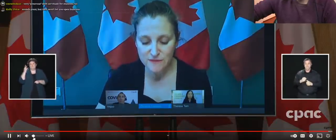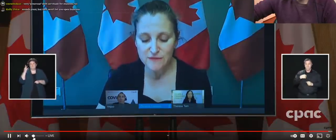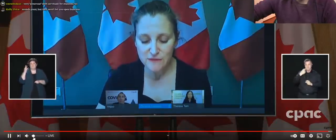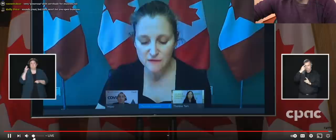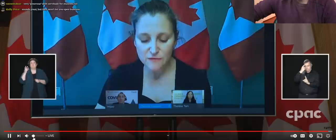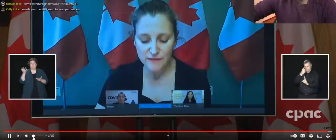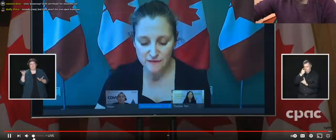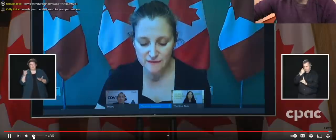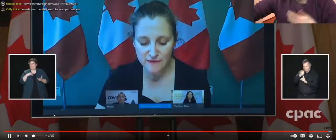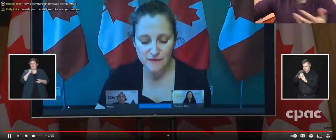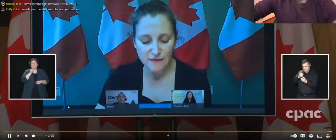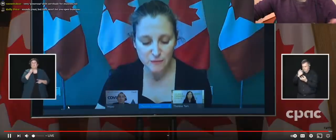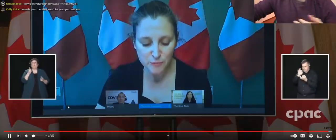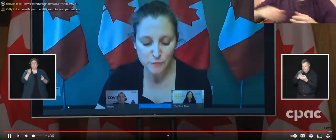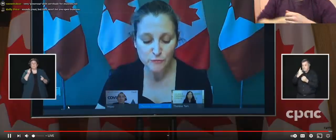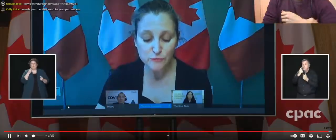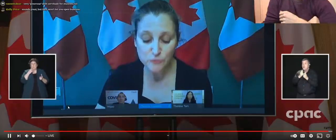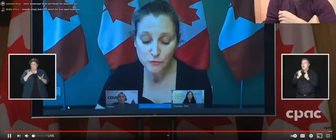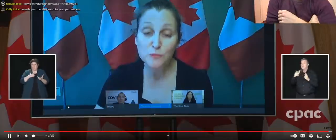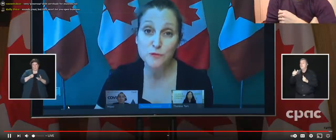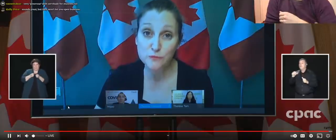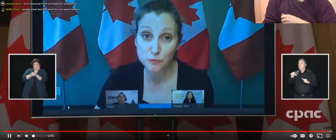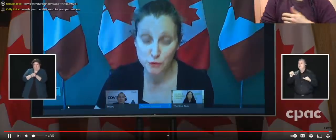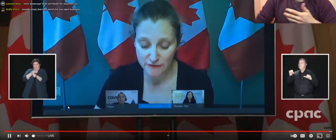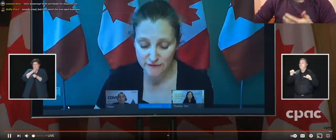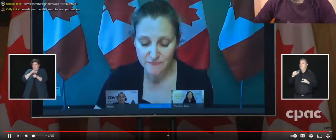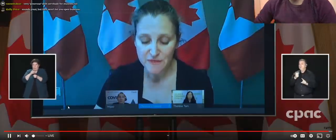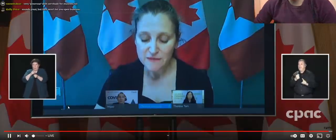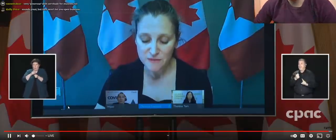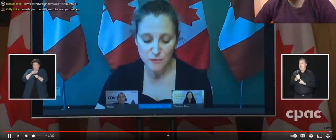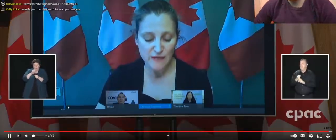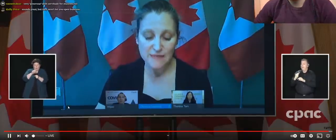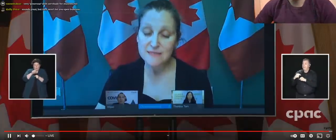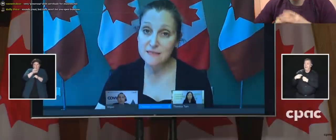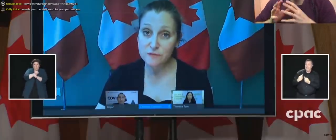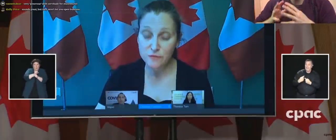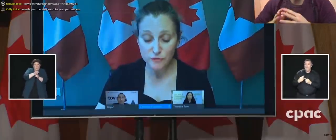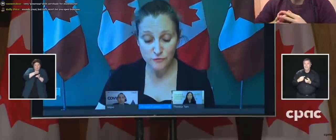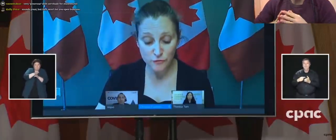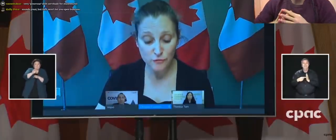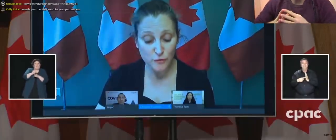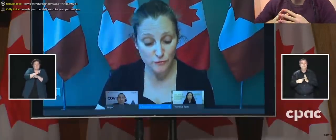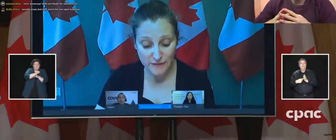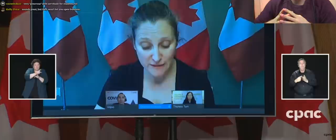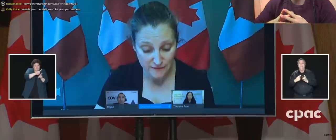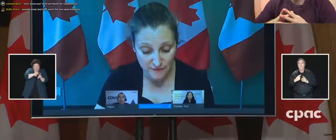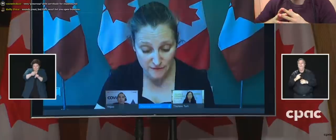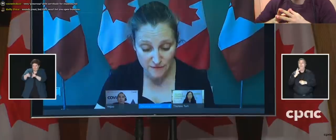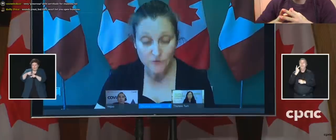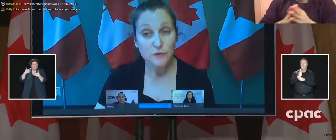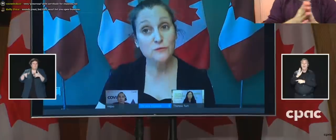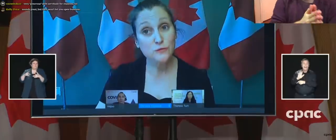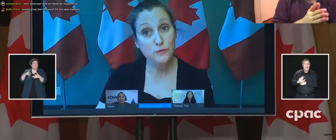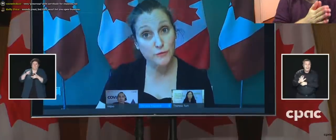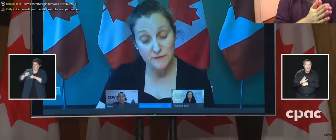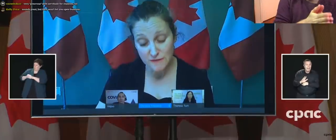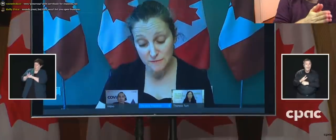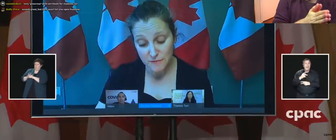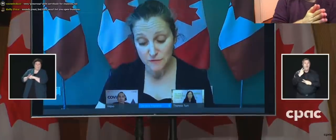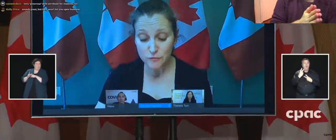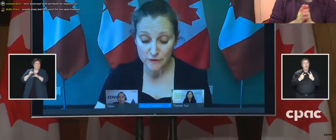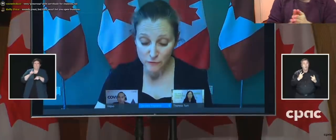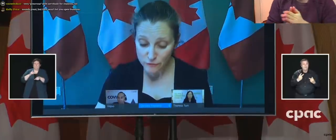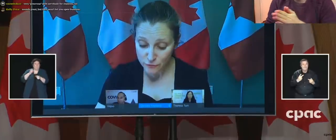kind of just like rehashing what was inside of the budget that she announced. Maybe these are the indicators of what's actually inside of this